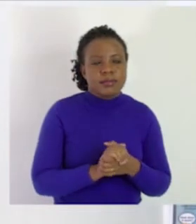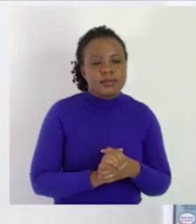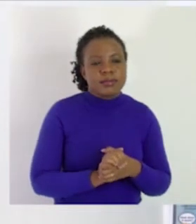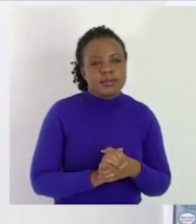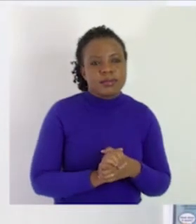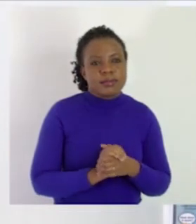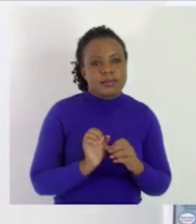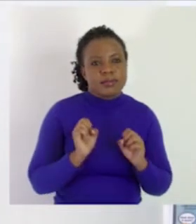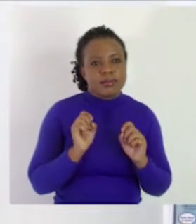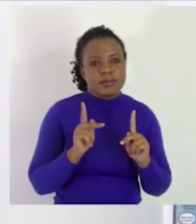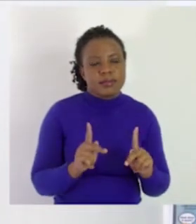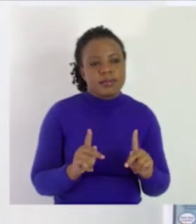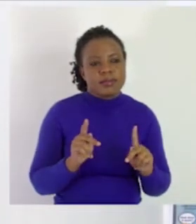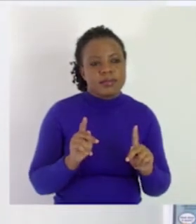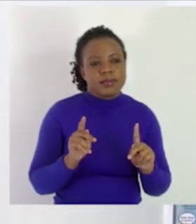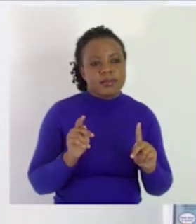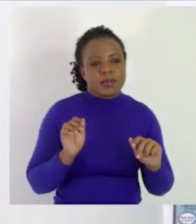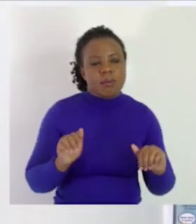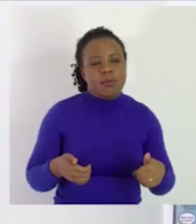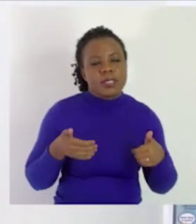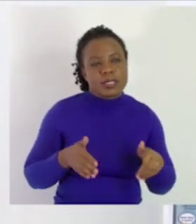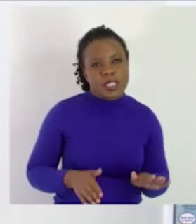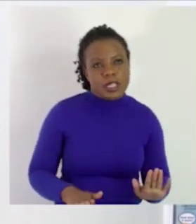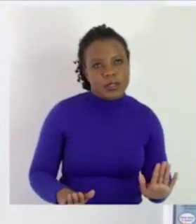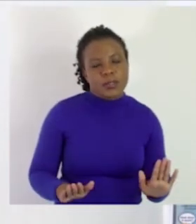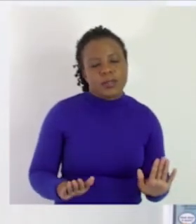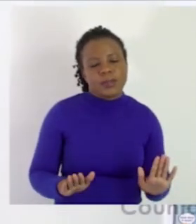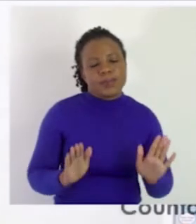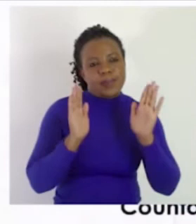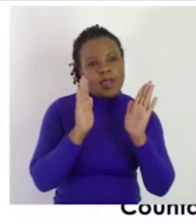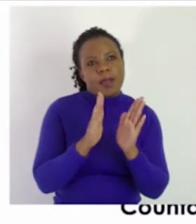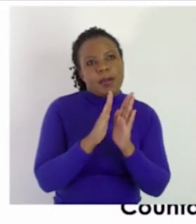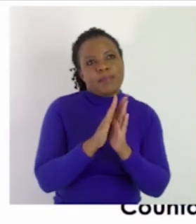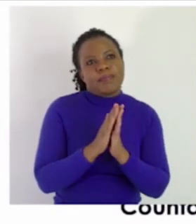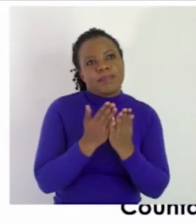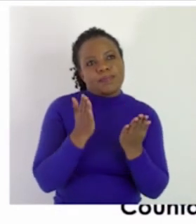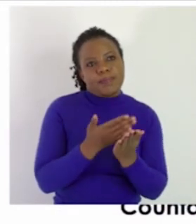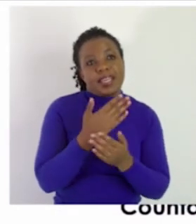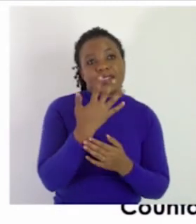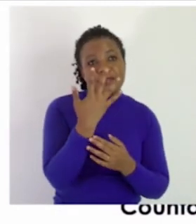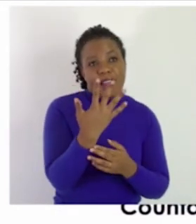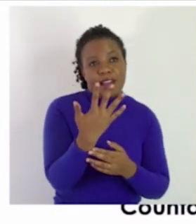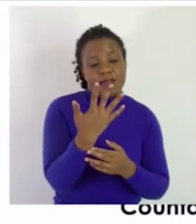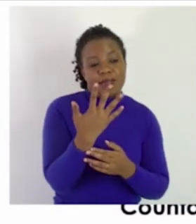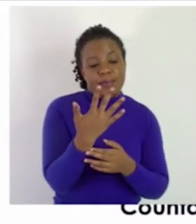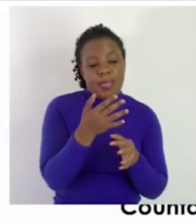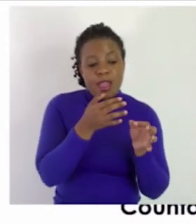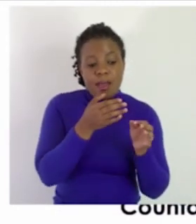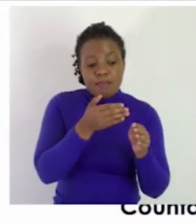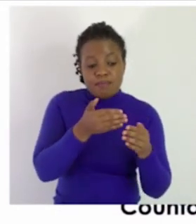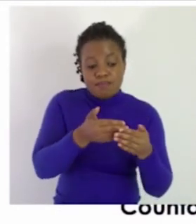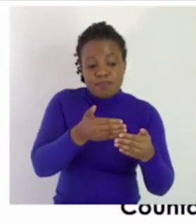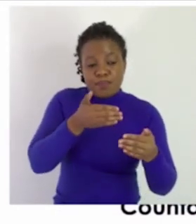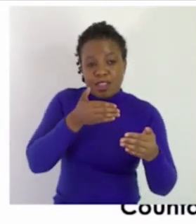Right, boys and girls, let's go back to our page 5, where I explained